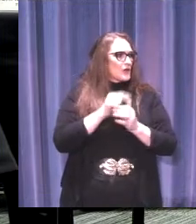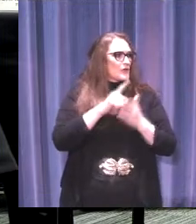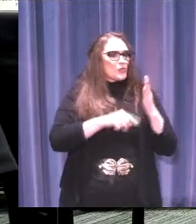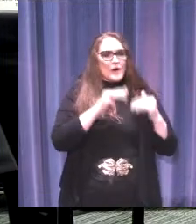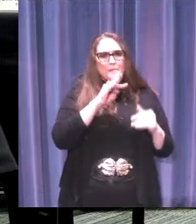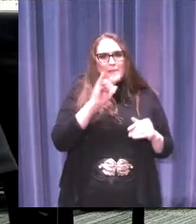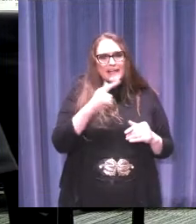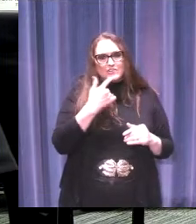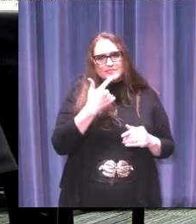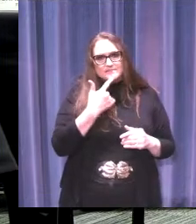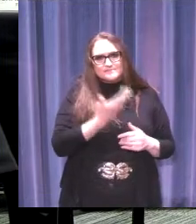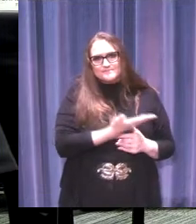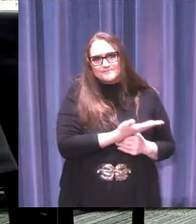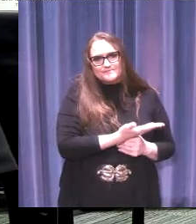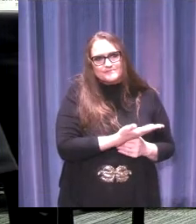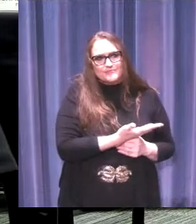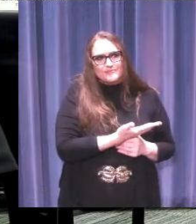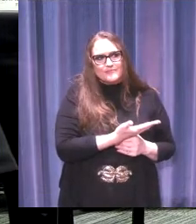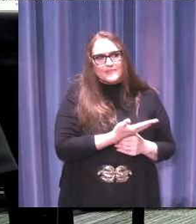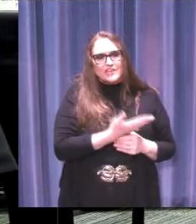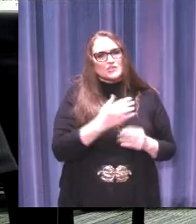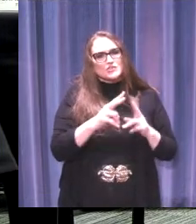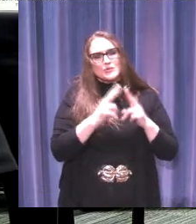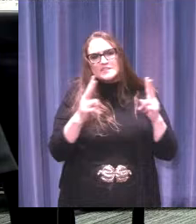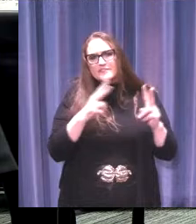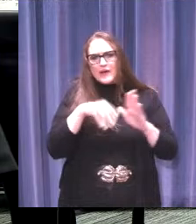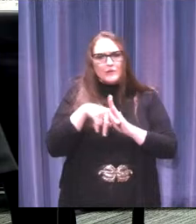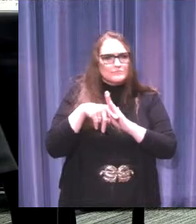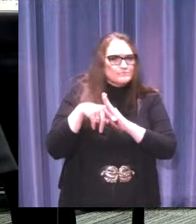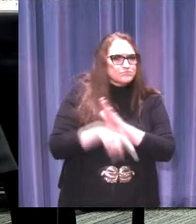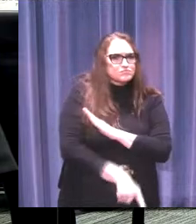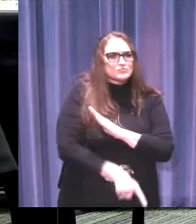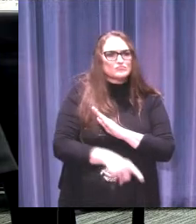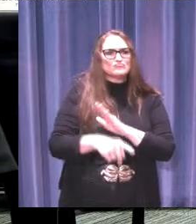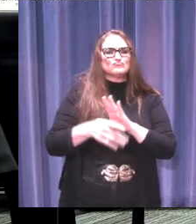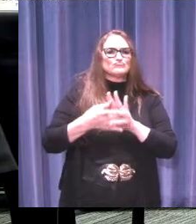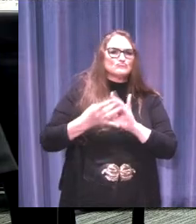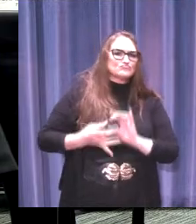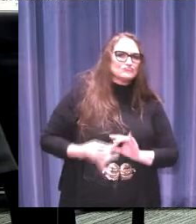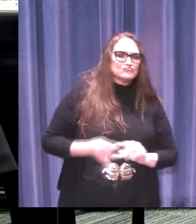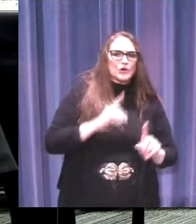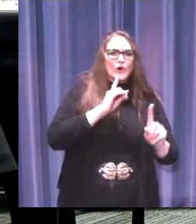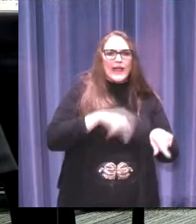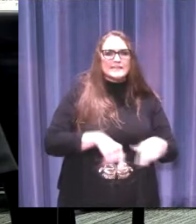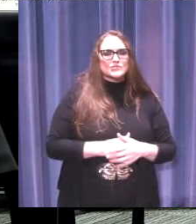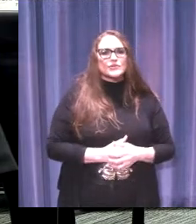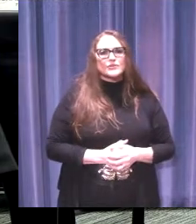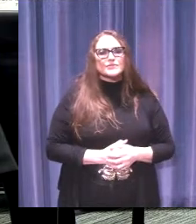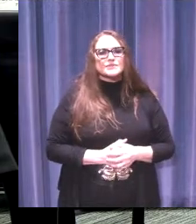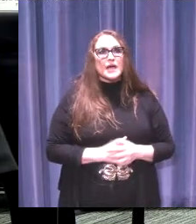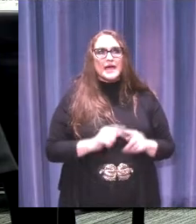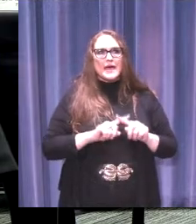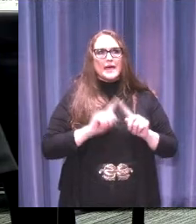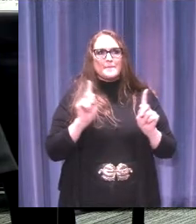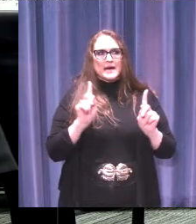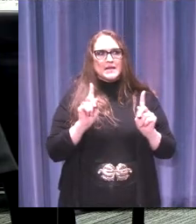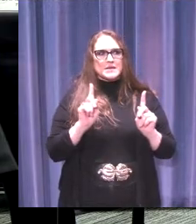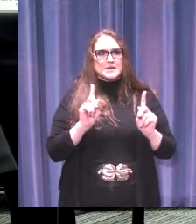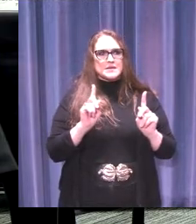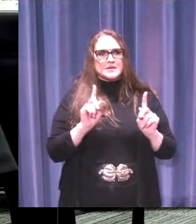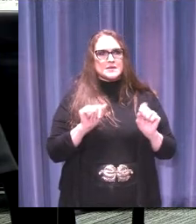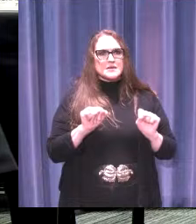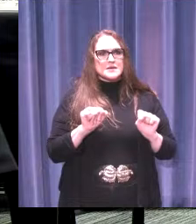was saying. She was very thorough in her answers, but